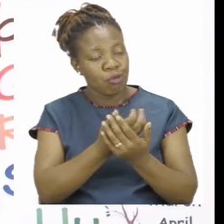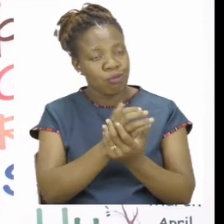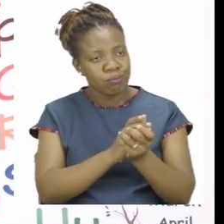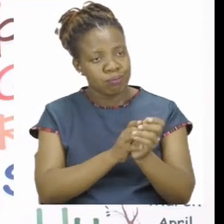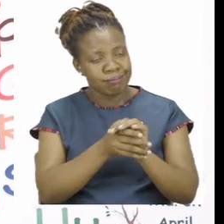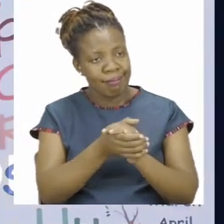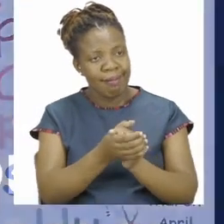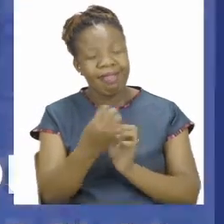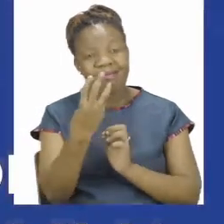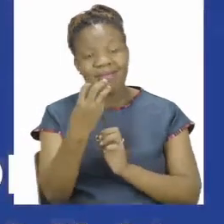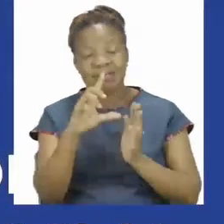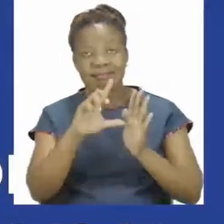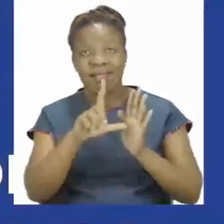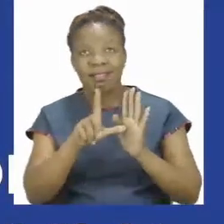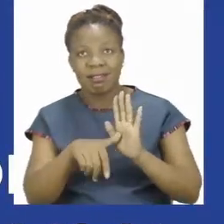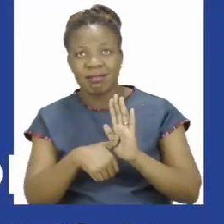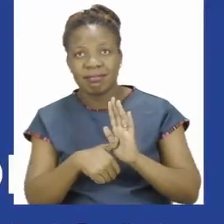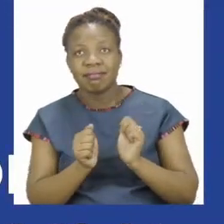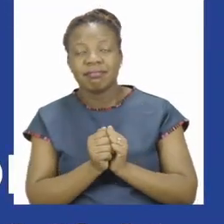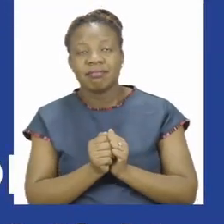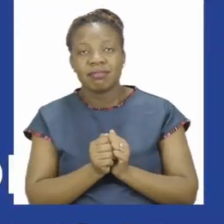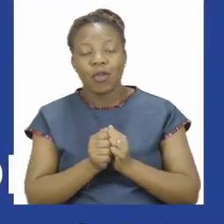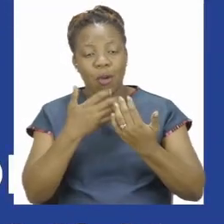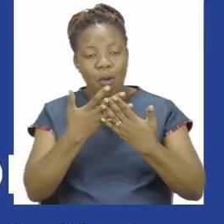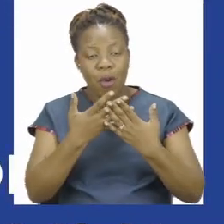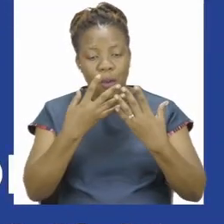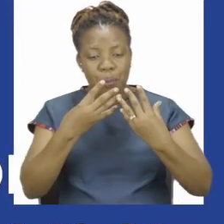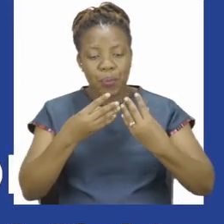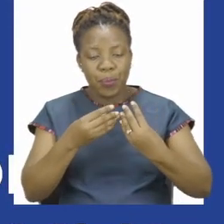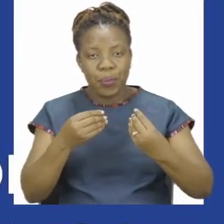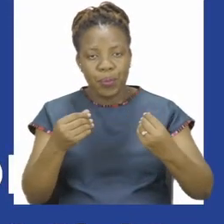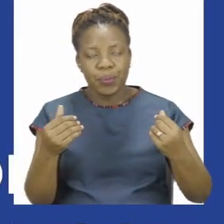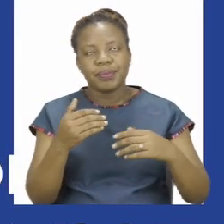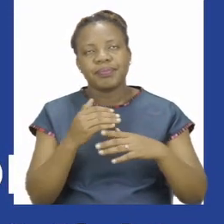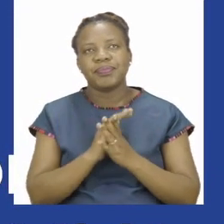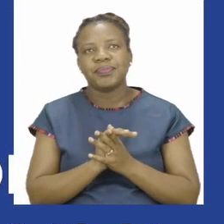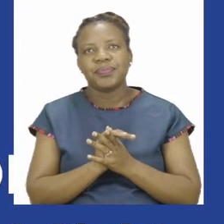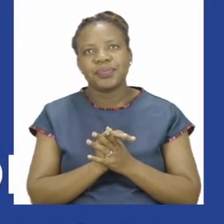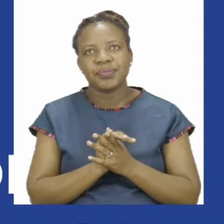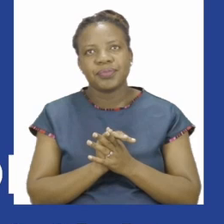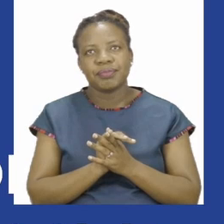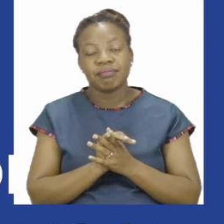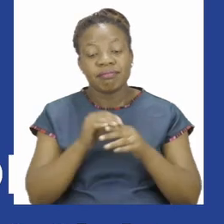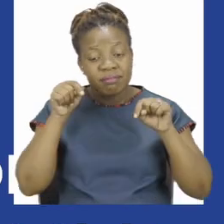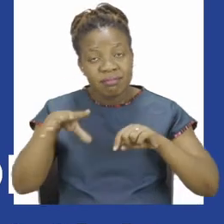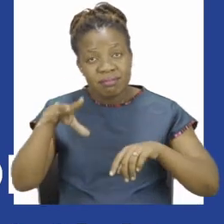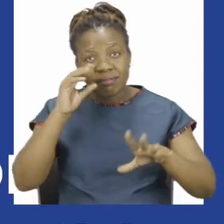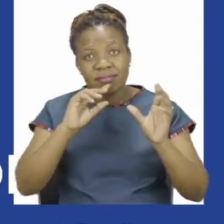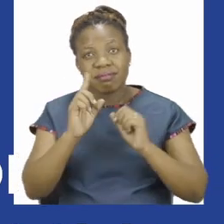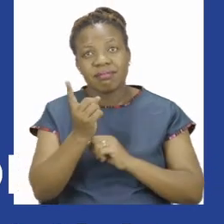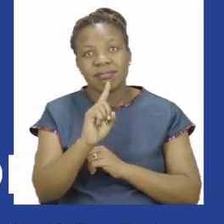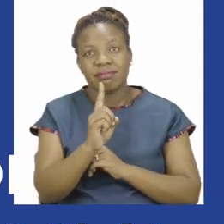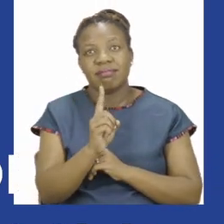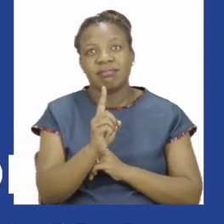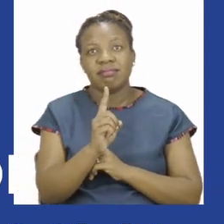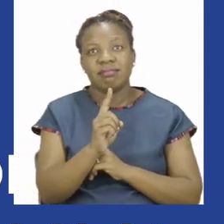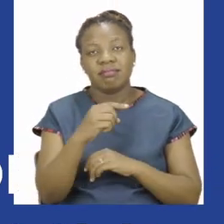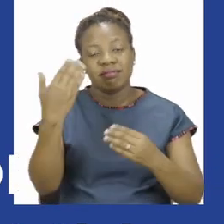30 seconds. Make sure your hands are dry before you touch anything else. For today's lesson, we will be talking